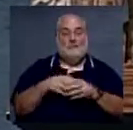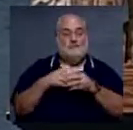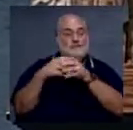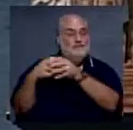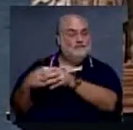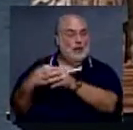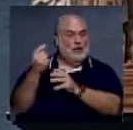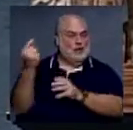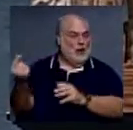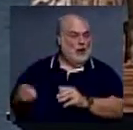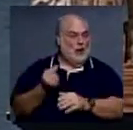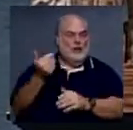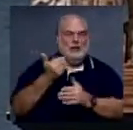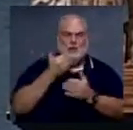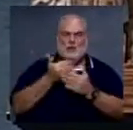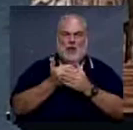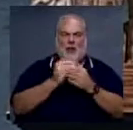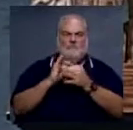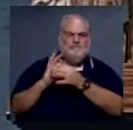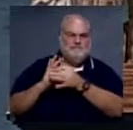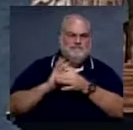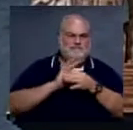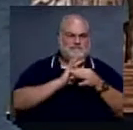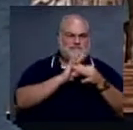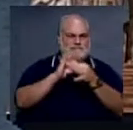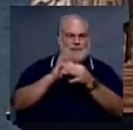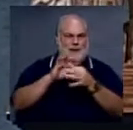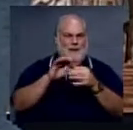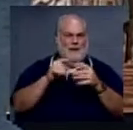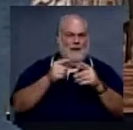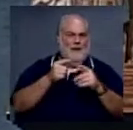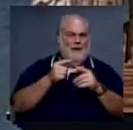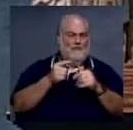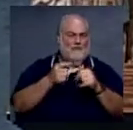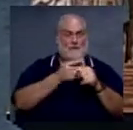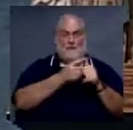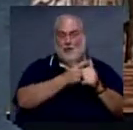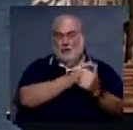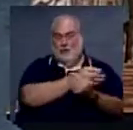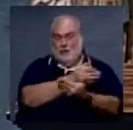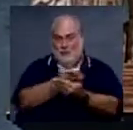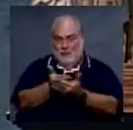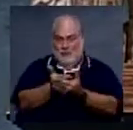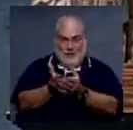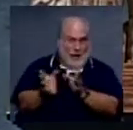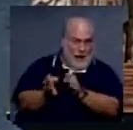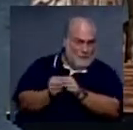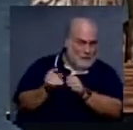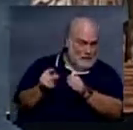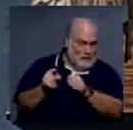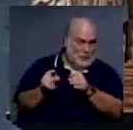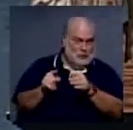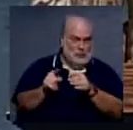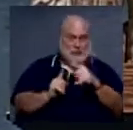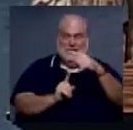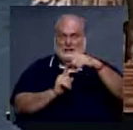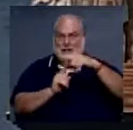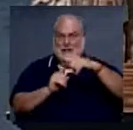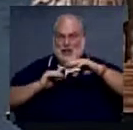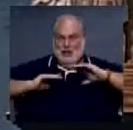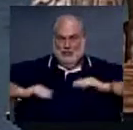always well coordinated from the gatherings that they do at the conference to the T-shirts that we